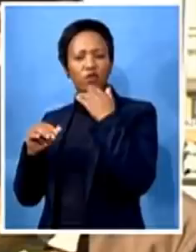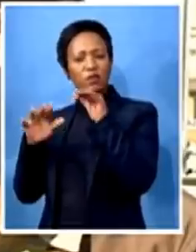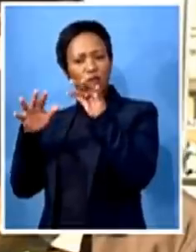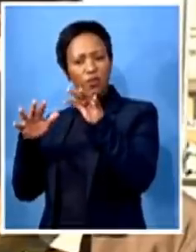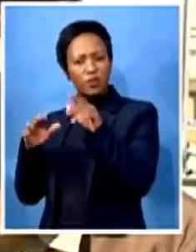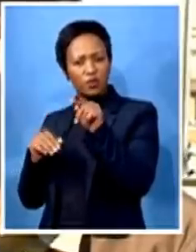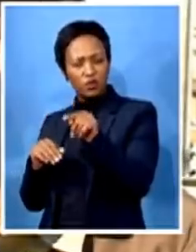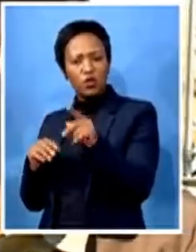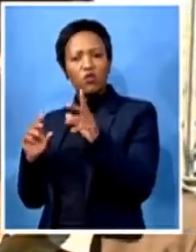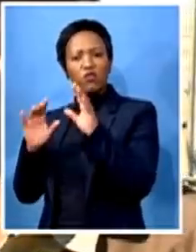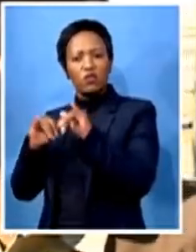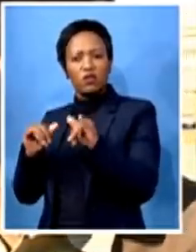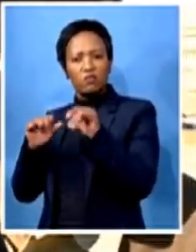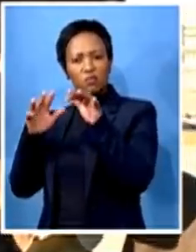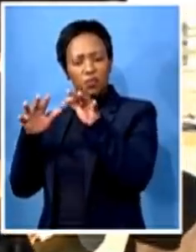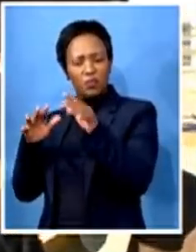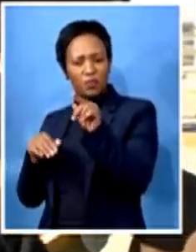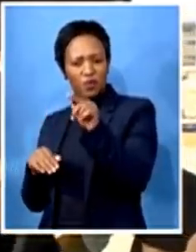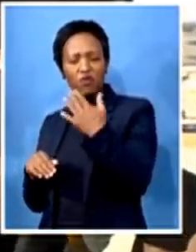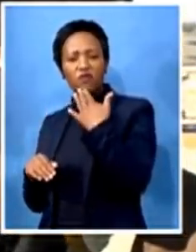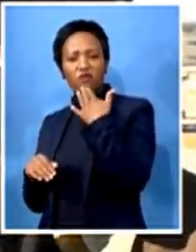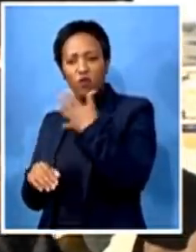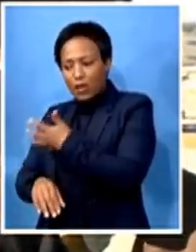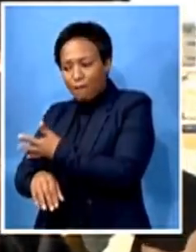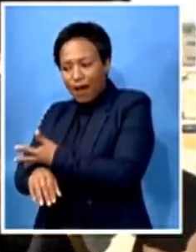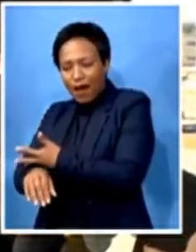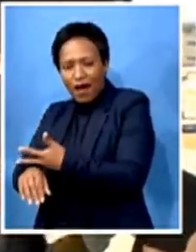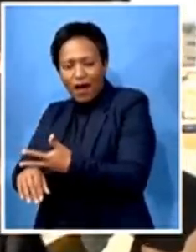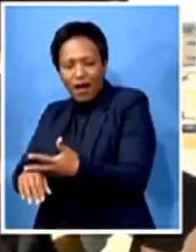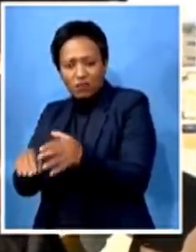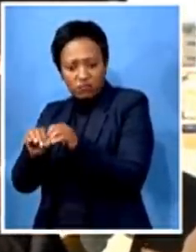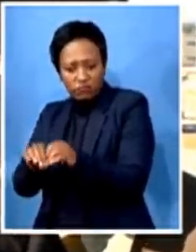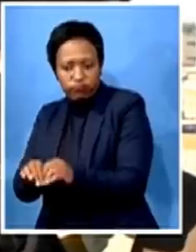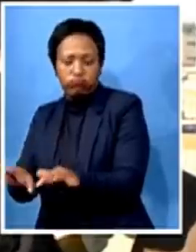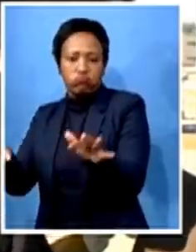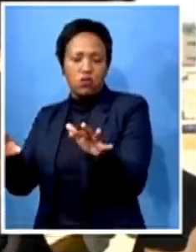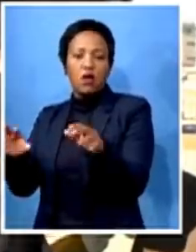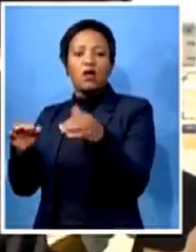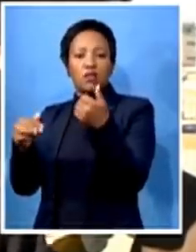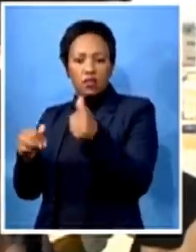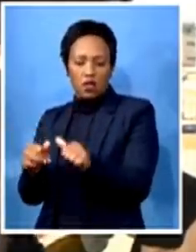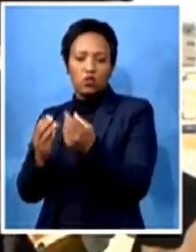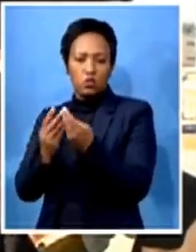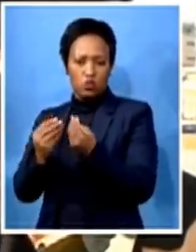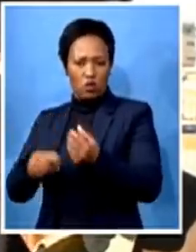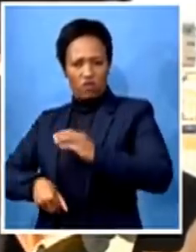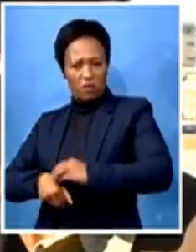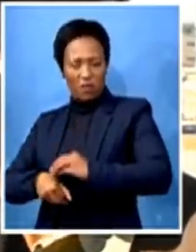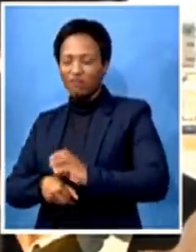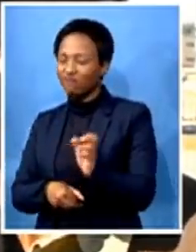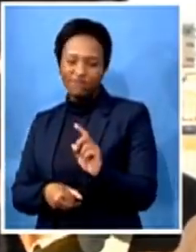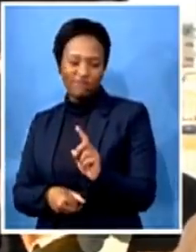for blood shed through military coups in order to resolve the issues. It is time to be proactive.